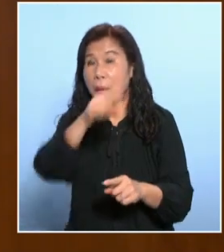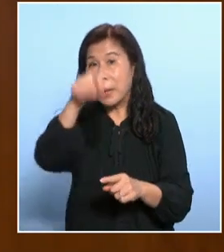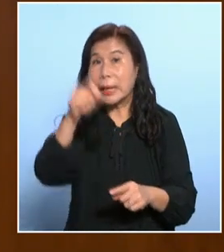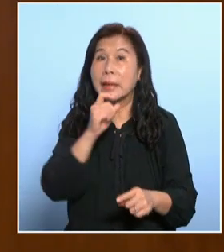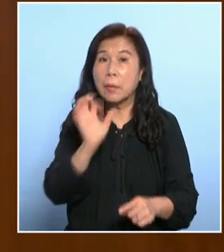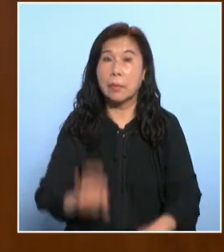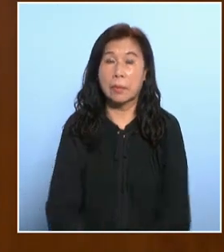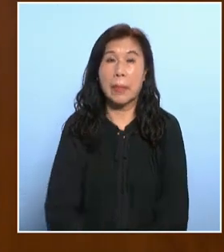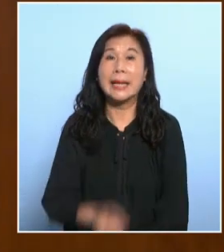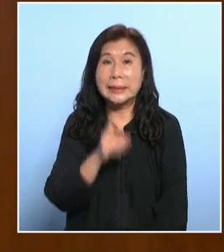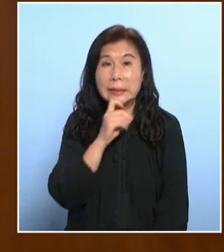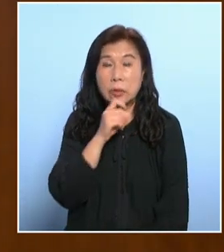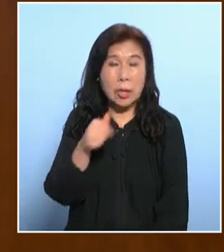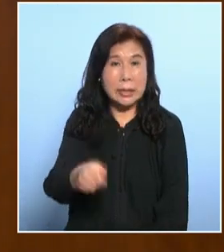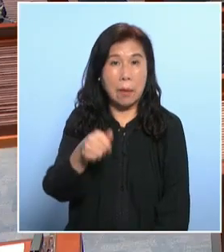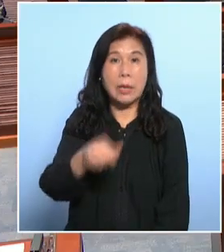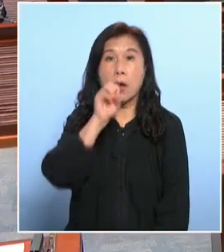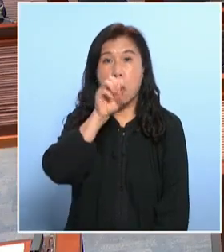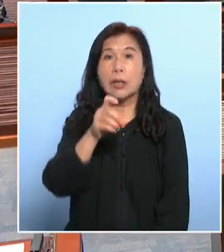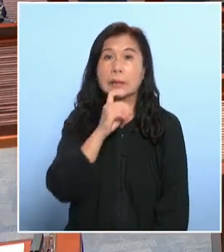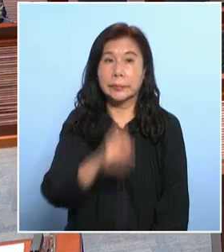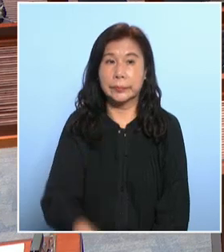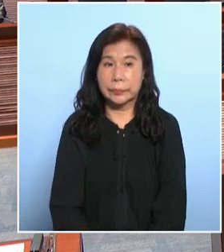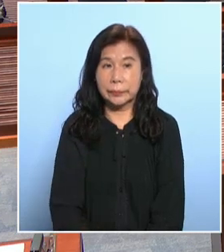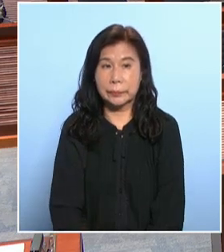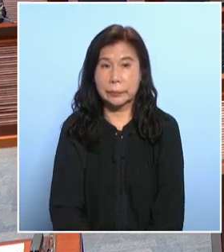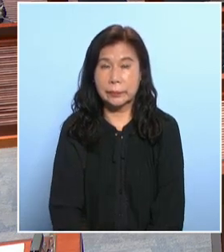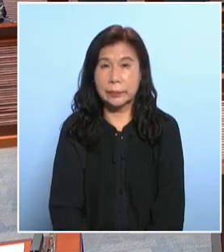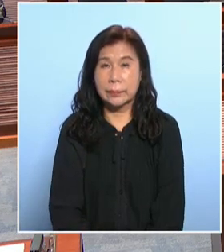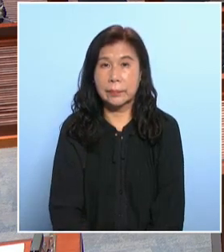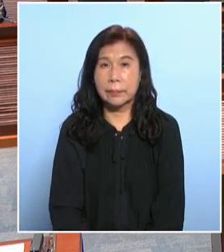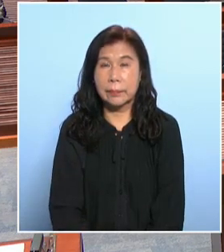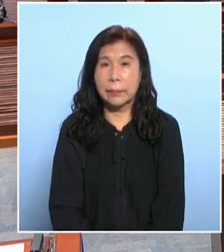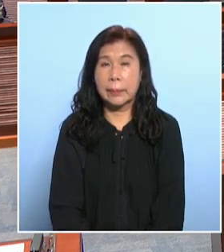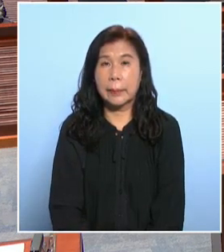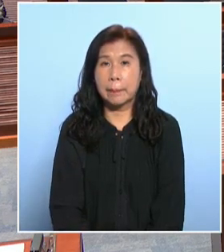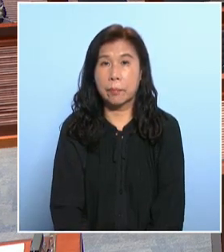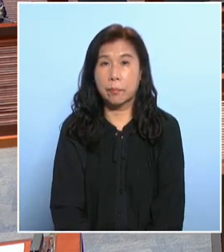Members, do you have any views? If yes, please press the button.